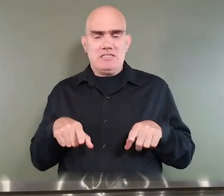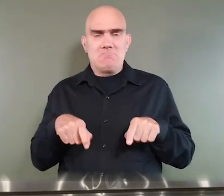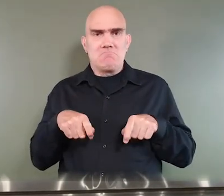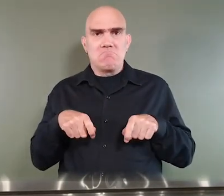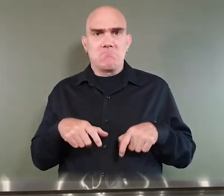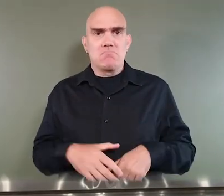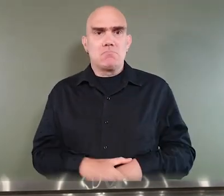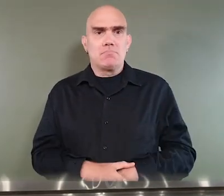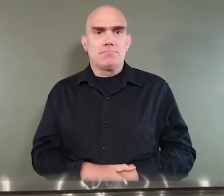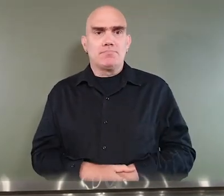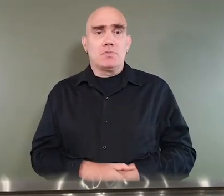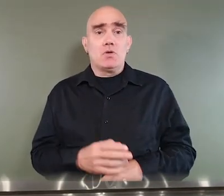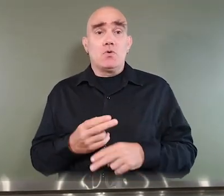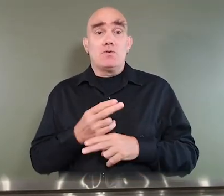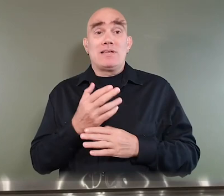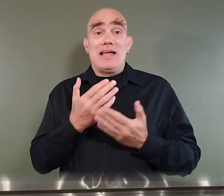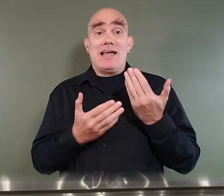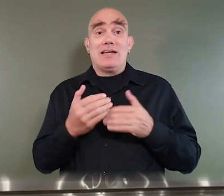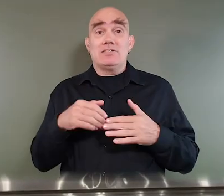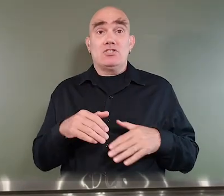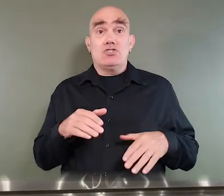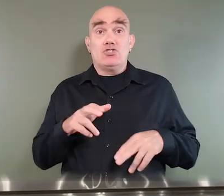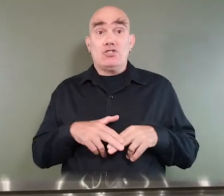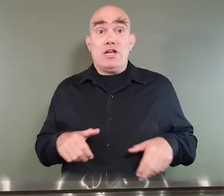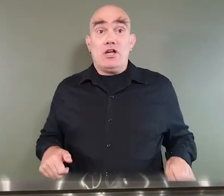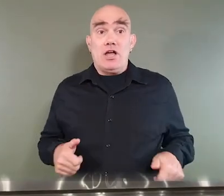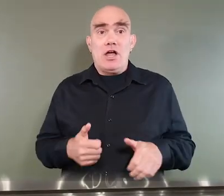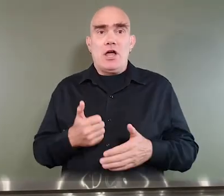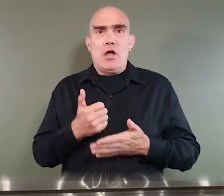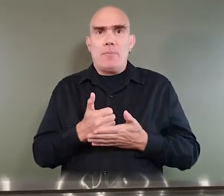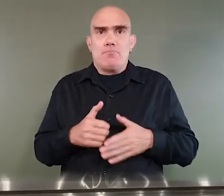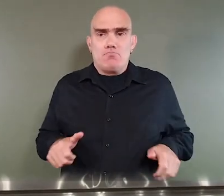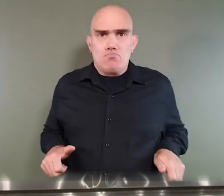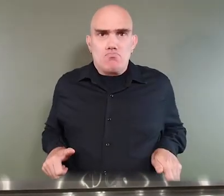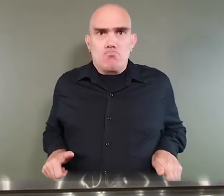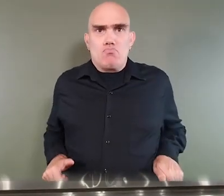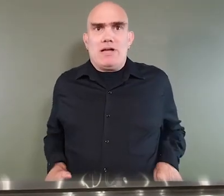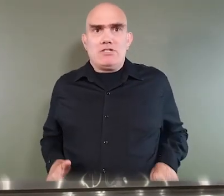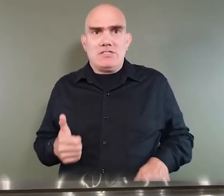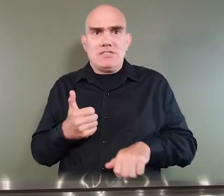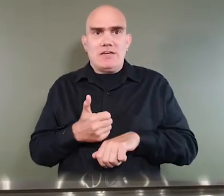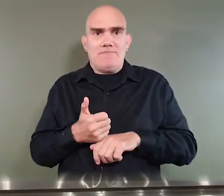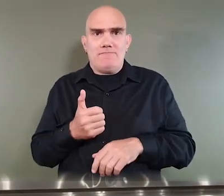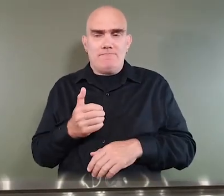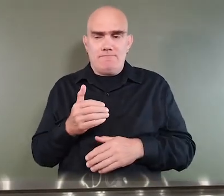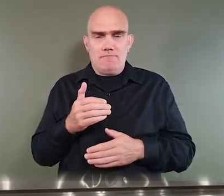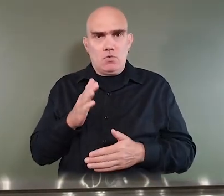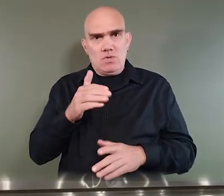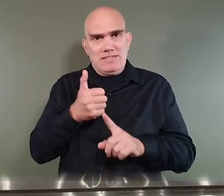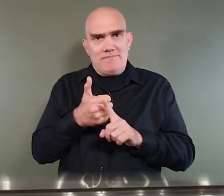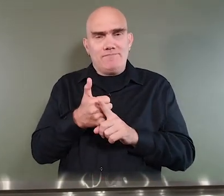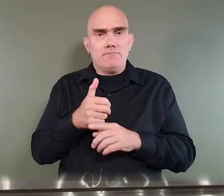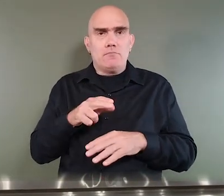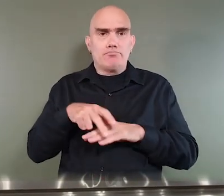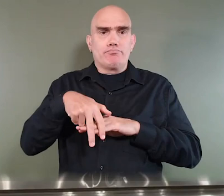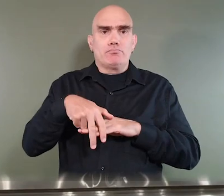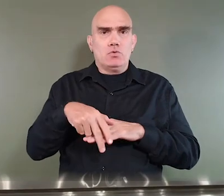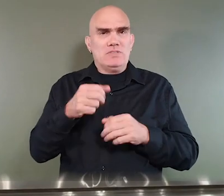Use the hands in the chair to help press yourself to an upright position so you're safe in your chair.